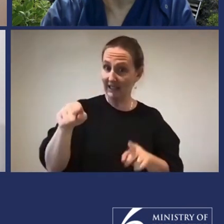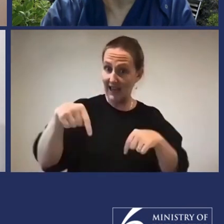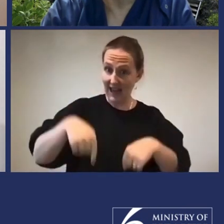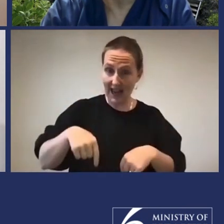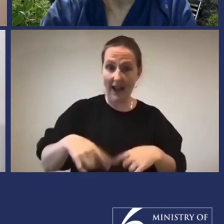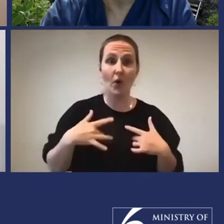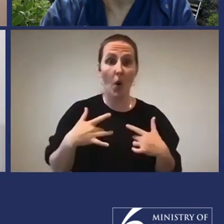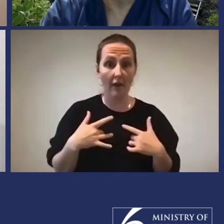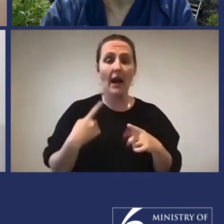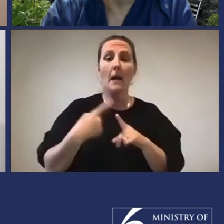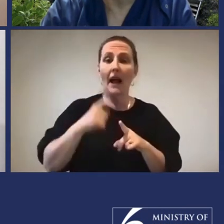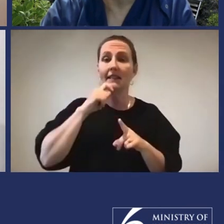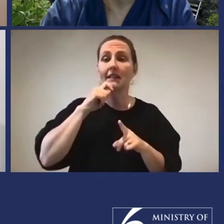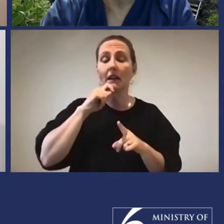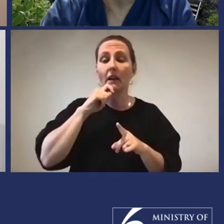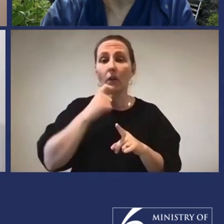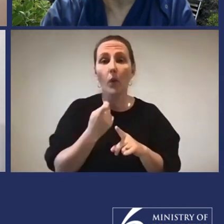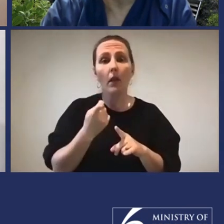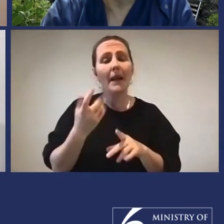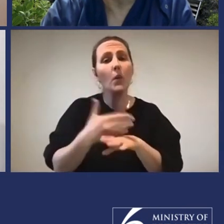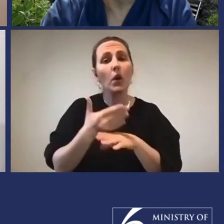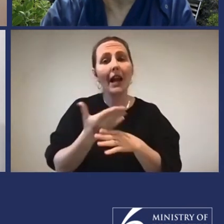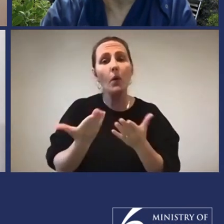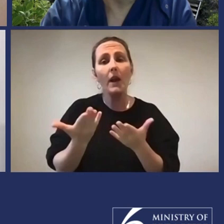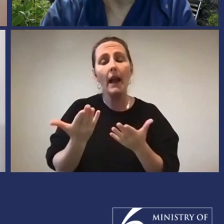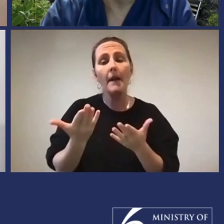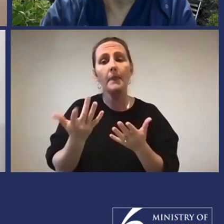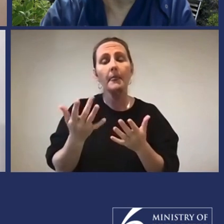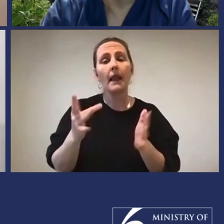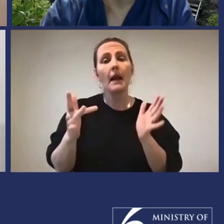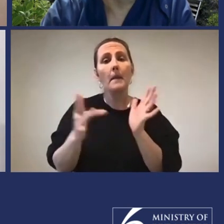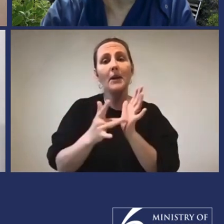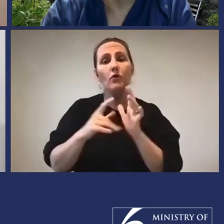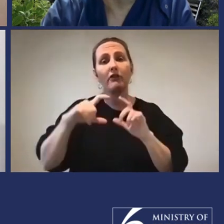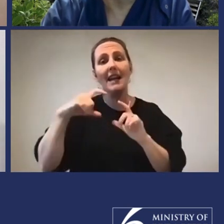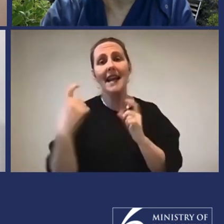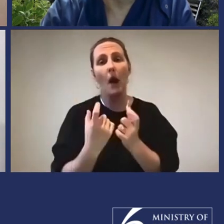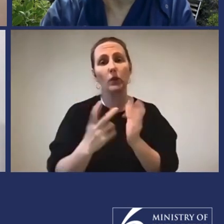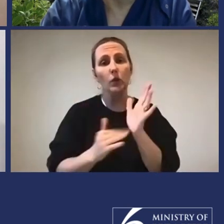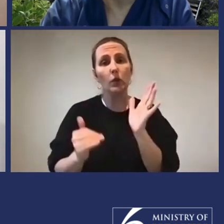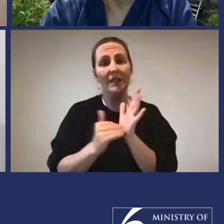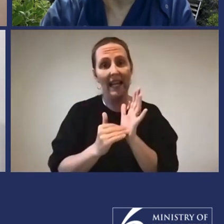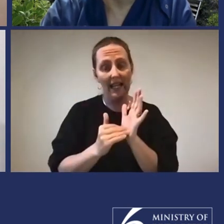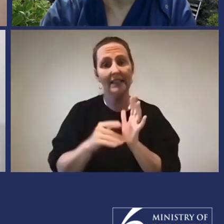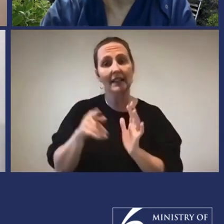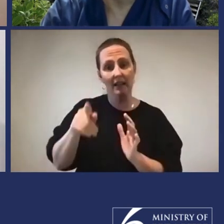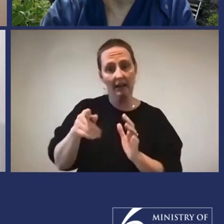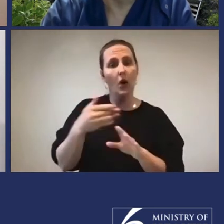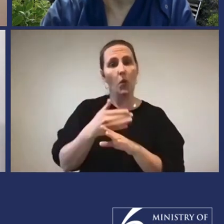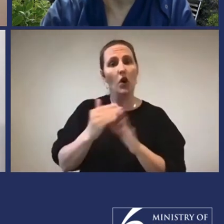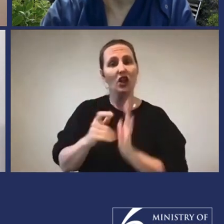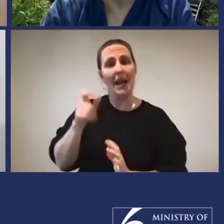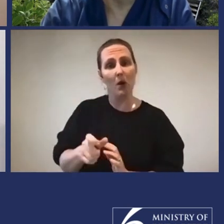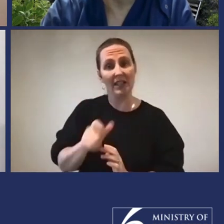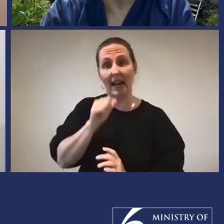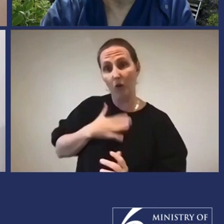the Midwifery Council of New Zealand, if you've got any questions that you think Chris is the person that you want to ask. And we've also got Bronwyn Robinson,